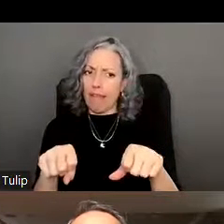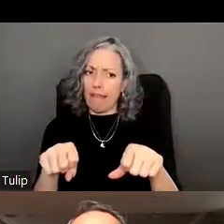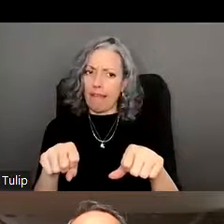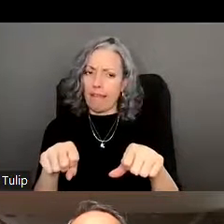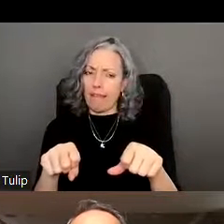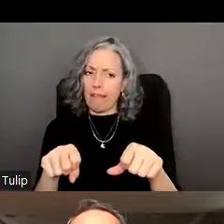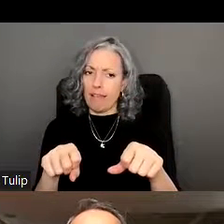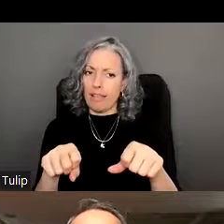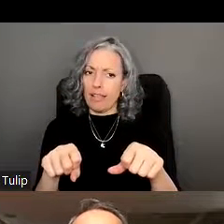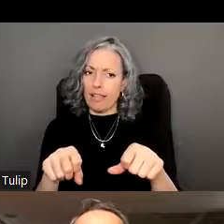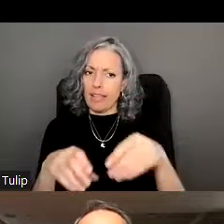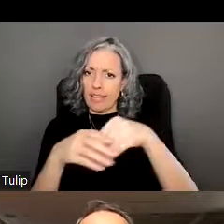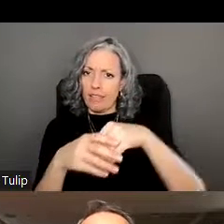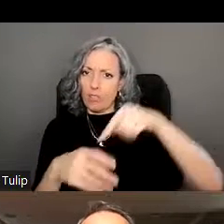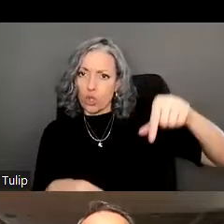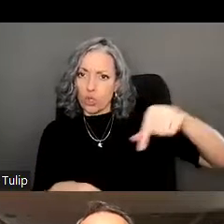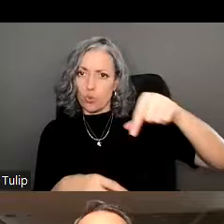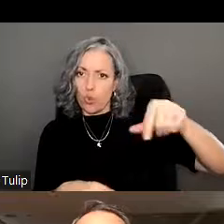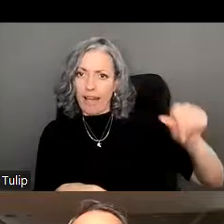written comments in the Q&A.